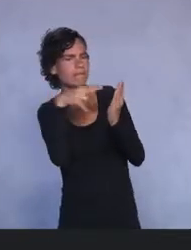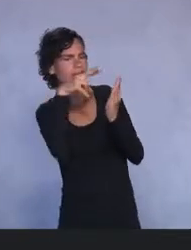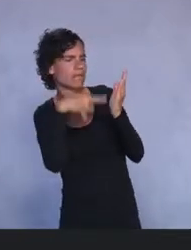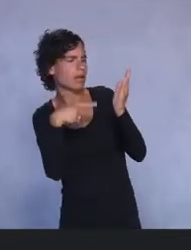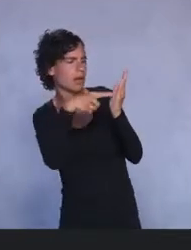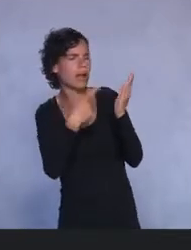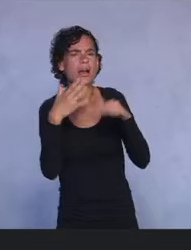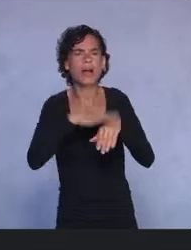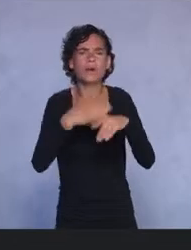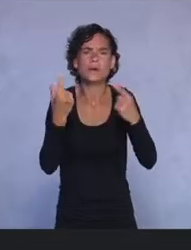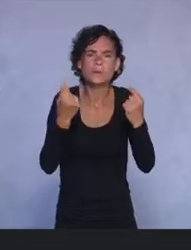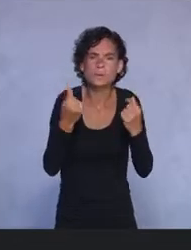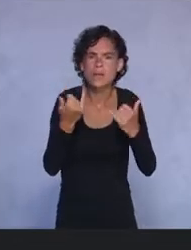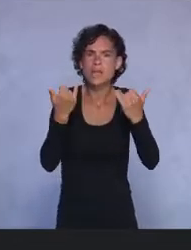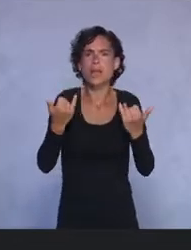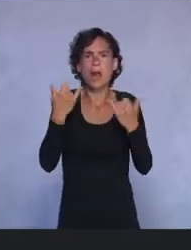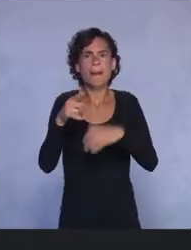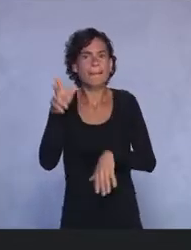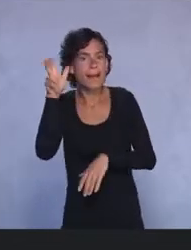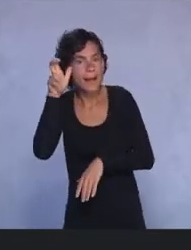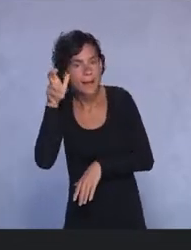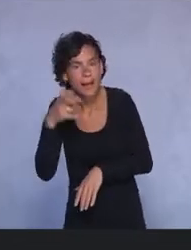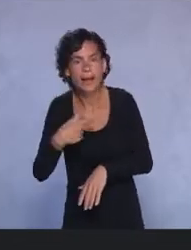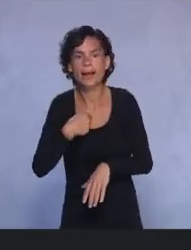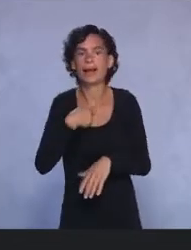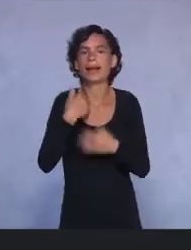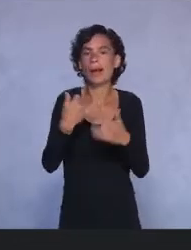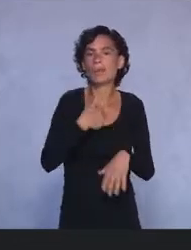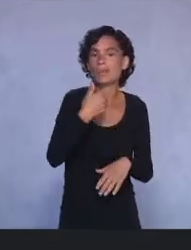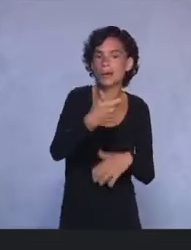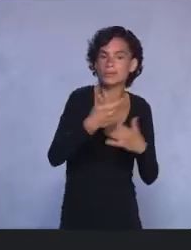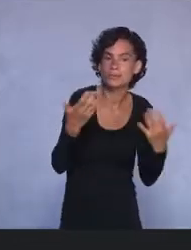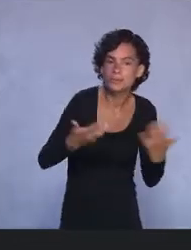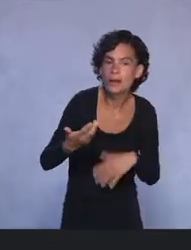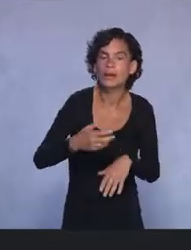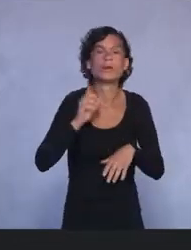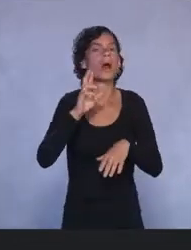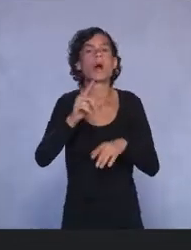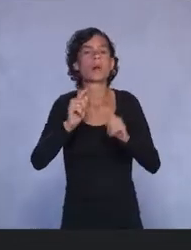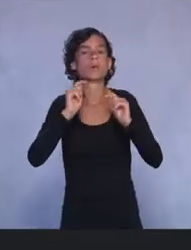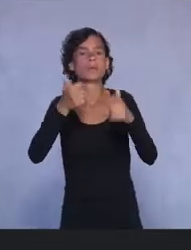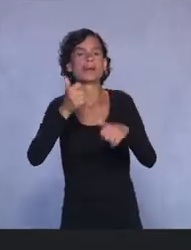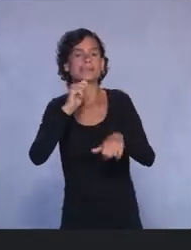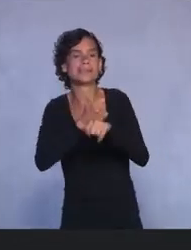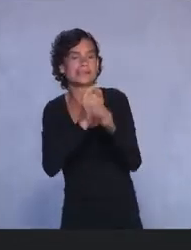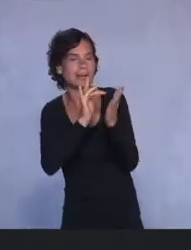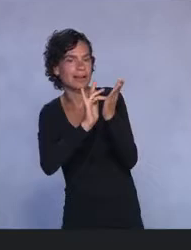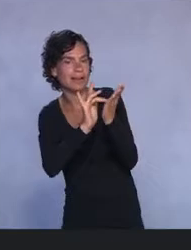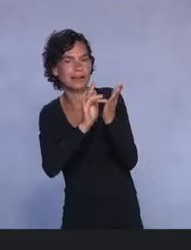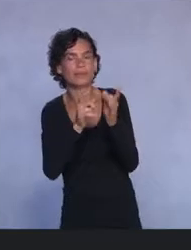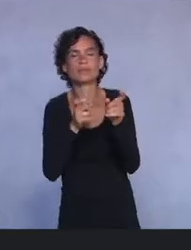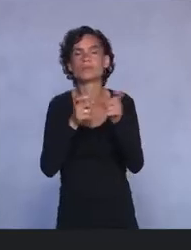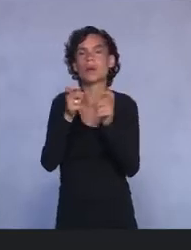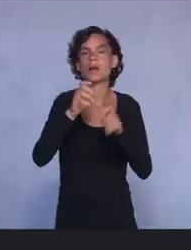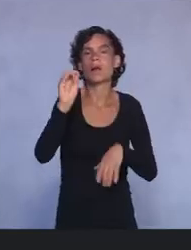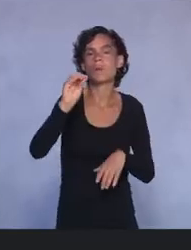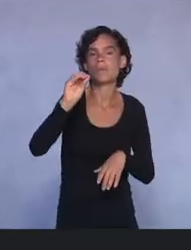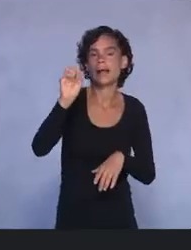you're currently listening to or watching, and quick settings that give you control over the OS with just a swipe and a